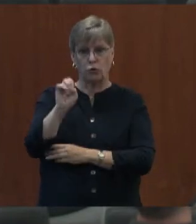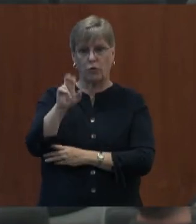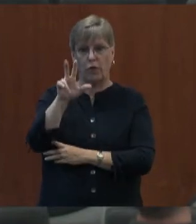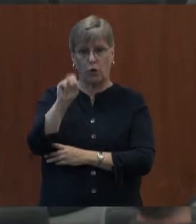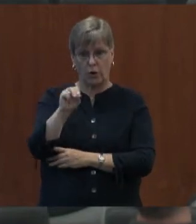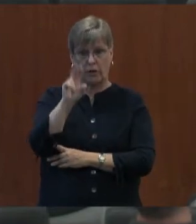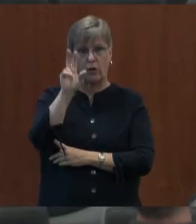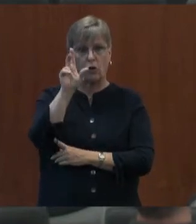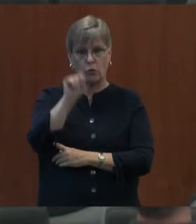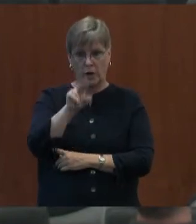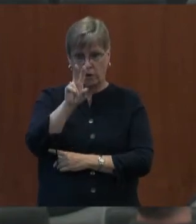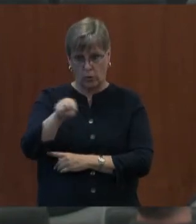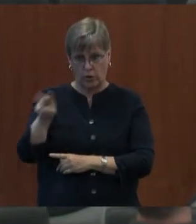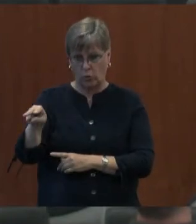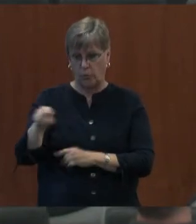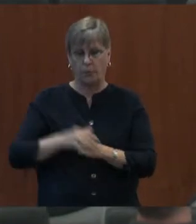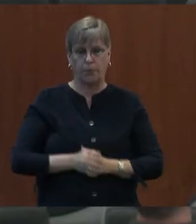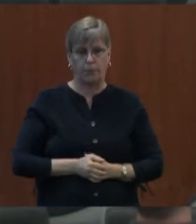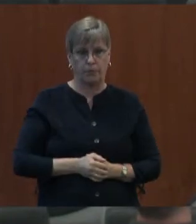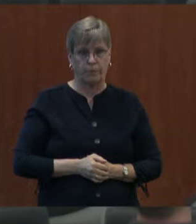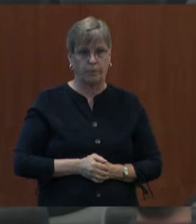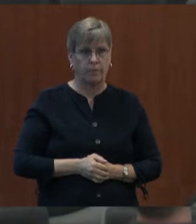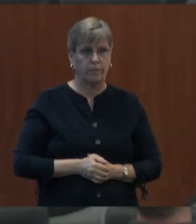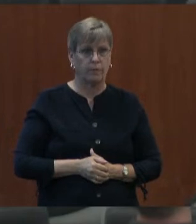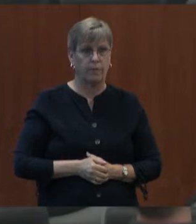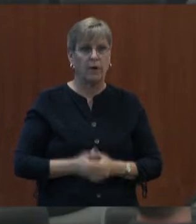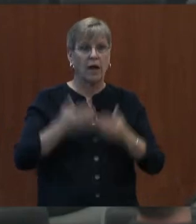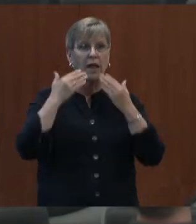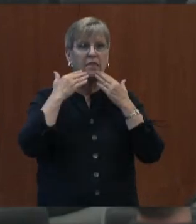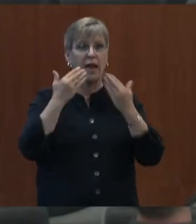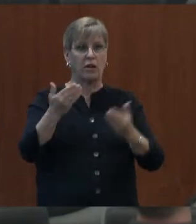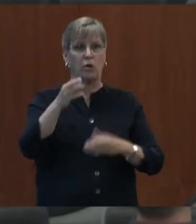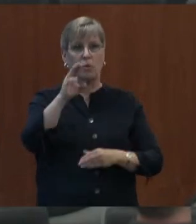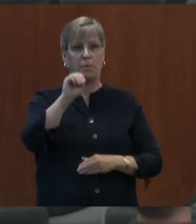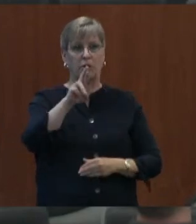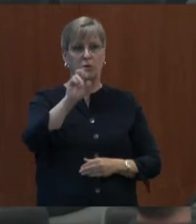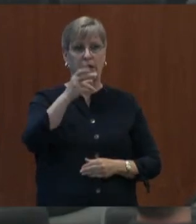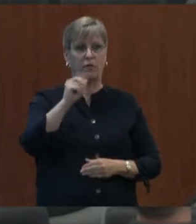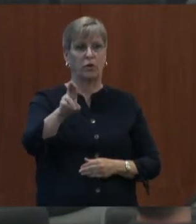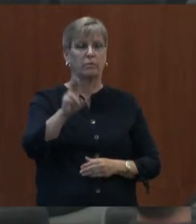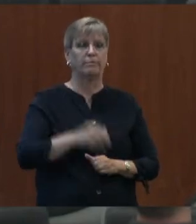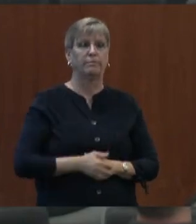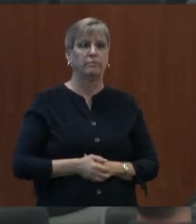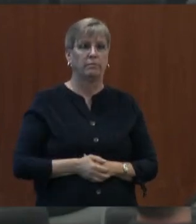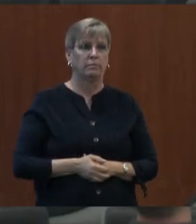30th, 2022. Thank you, Mr.